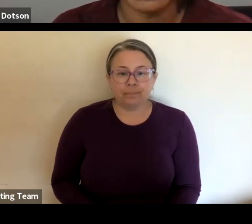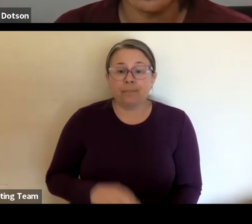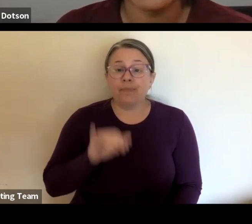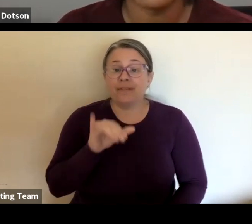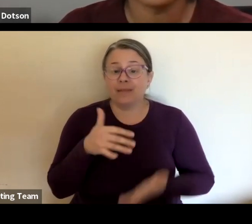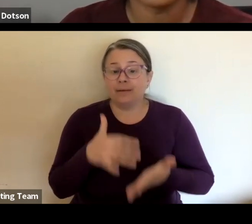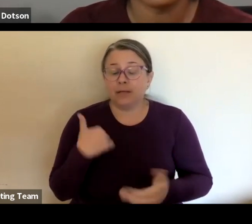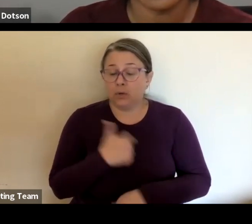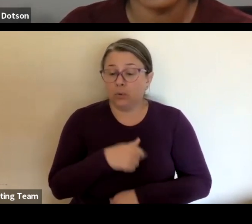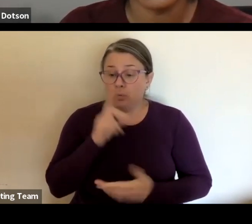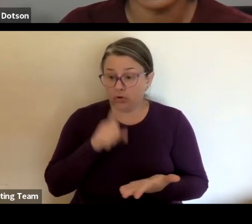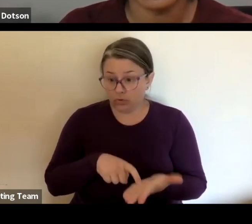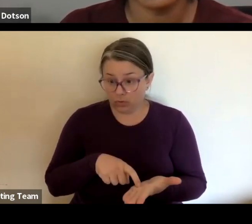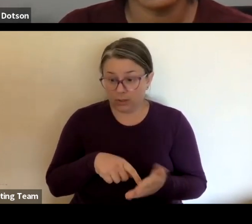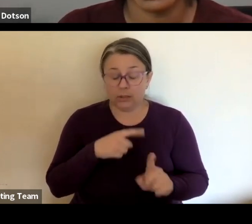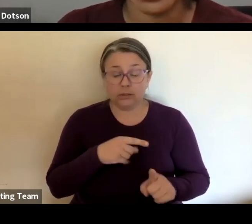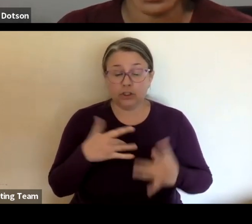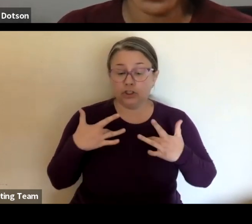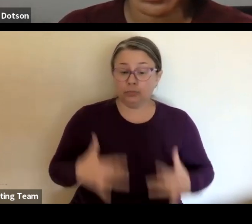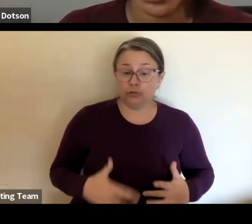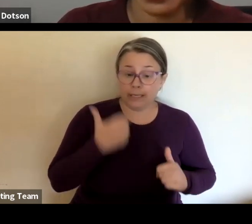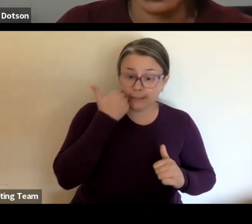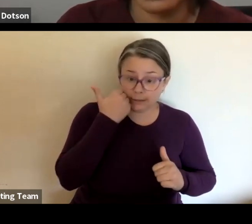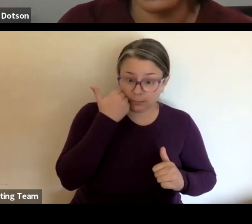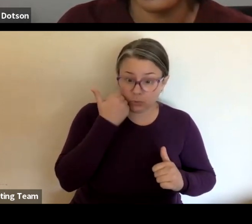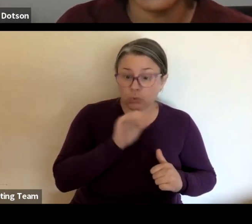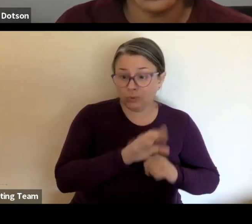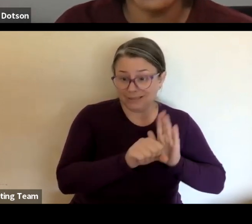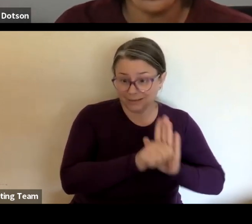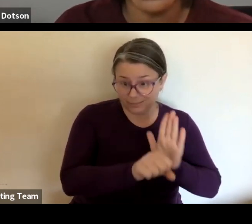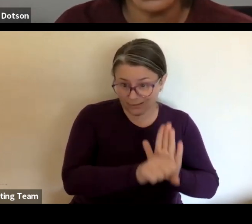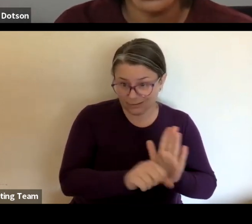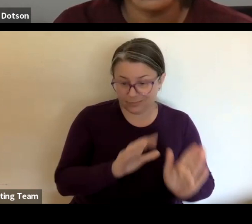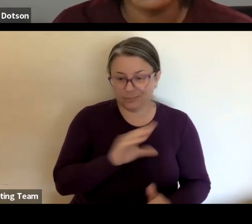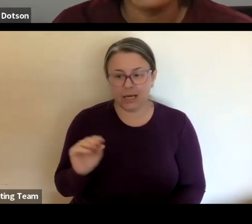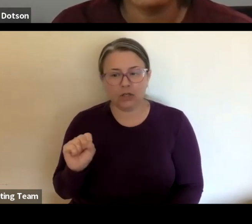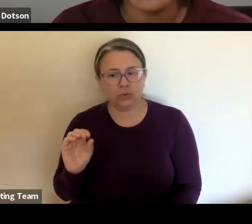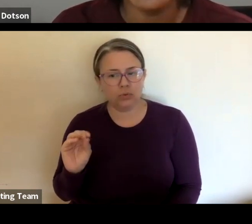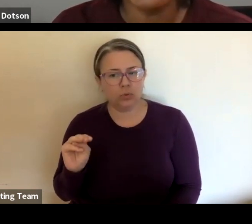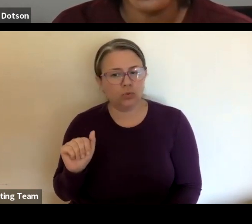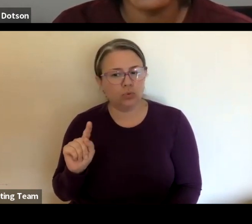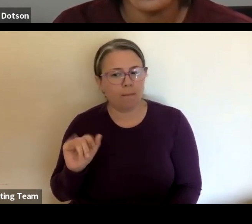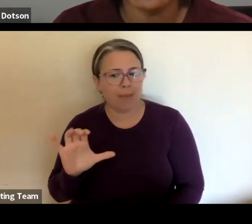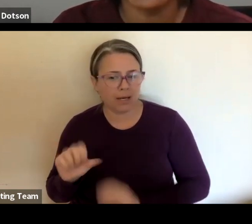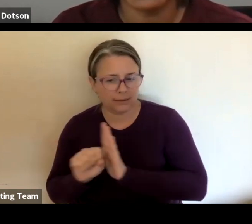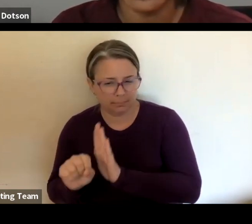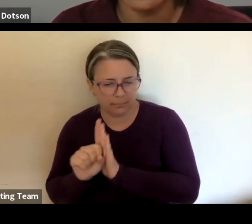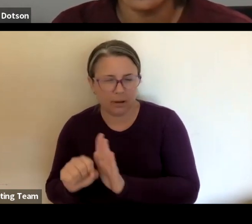as somatic symptoms of depression, so that means things like loss of appetite or low